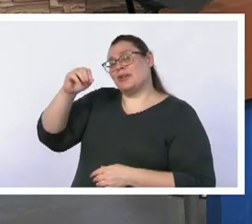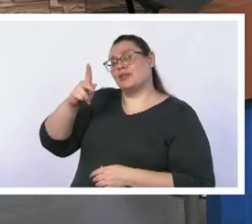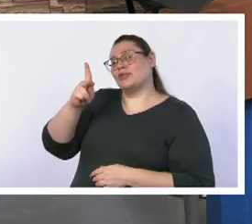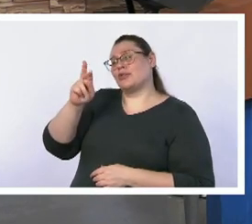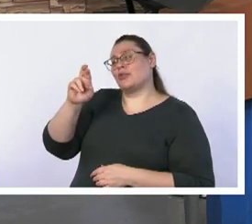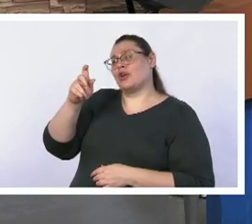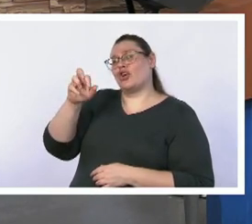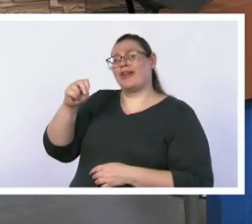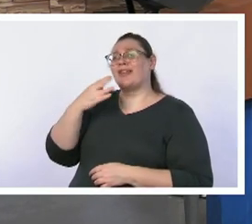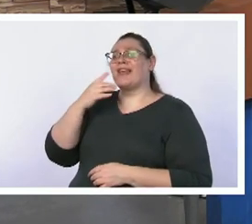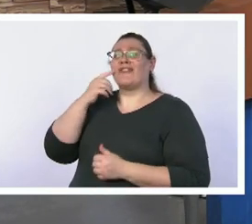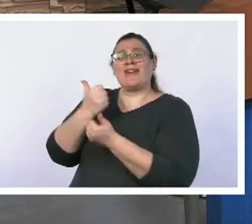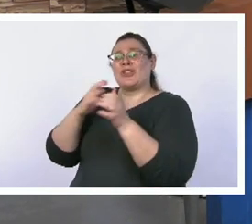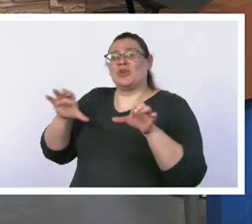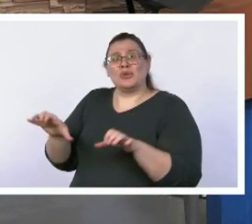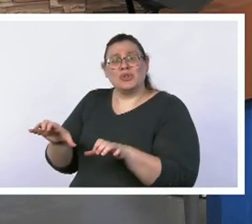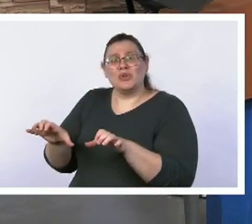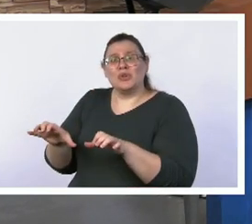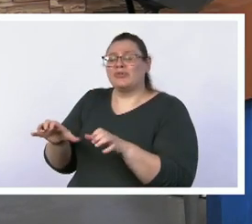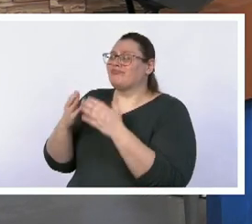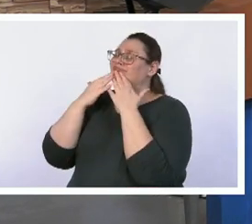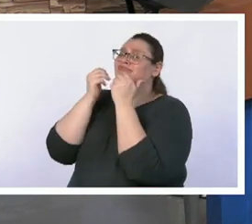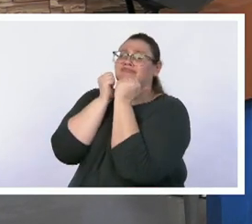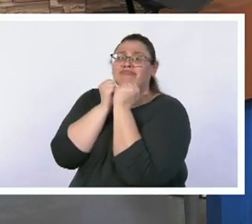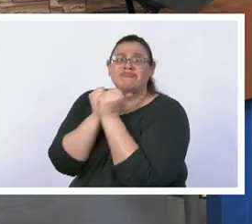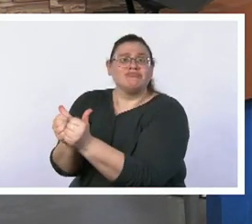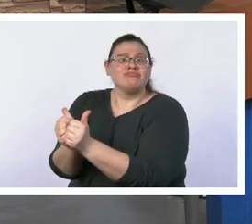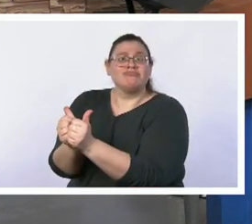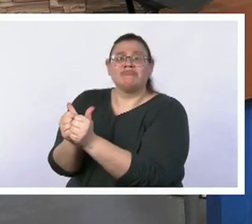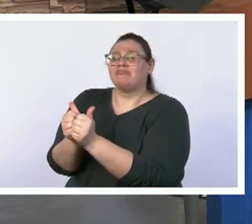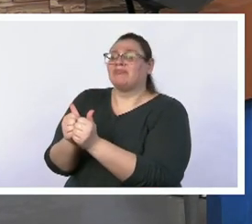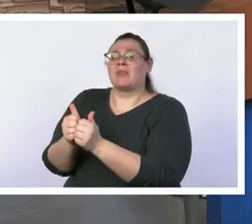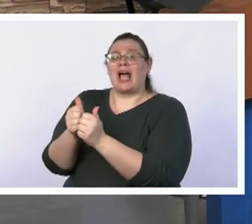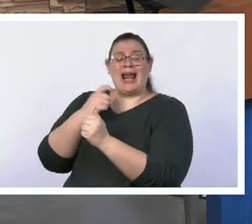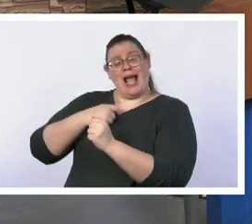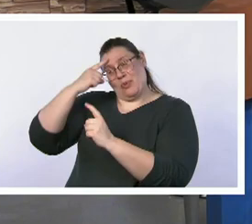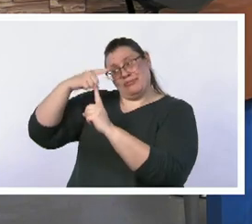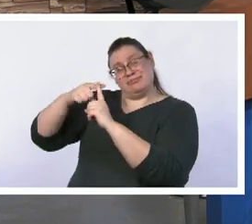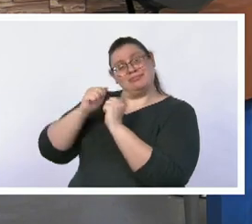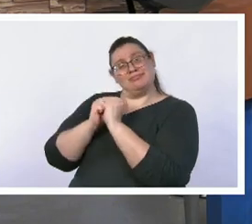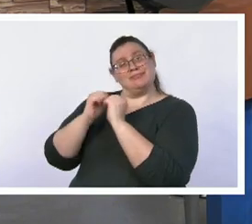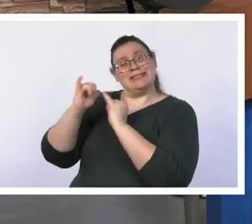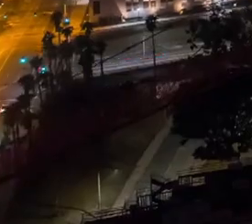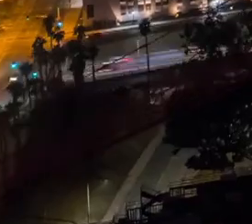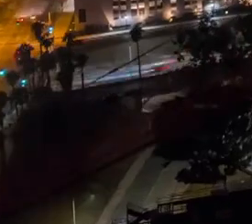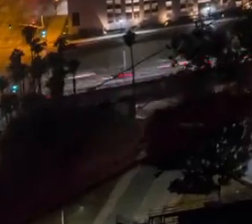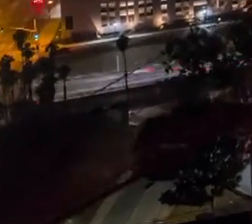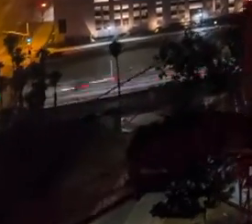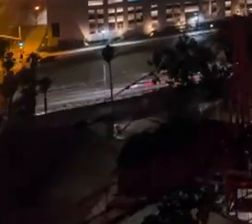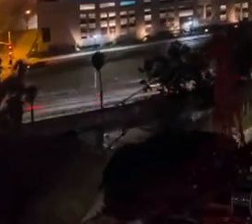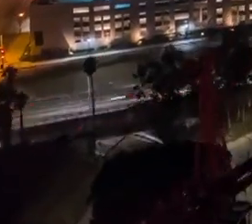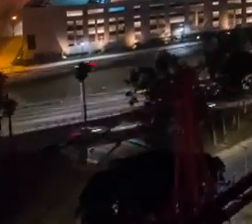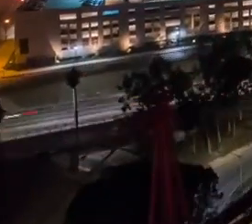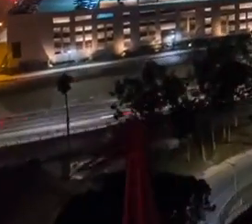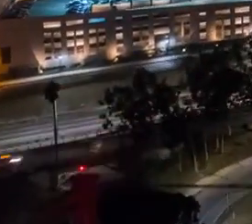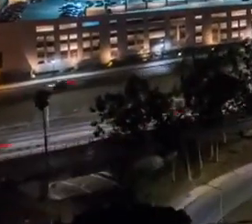and I wish you a world of luck, and I will stay optimistic with you. Thank you very much.